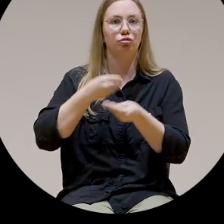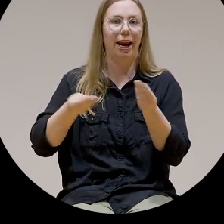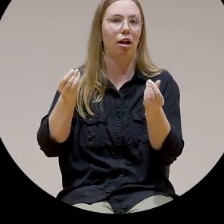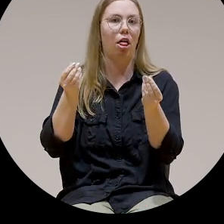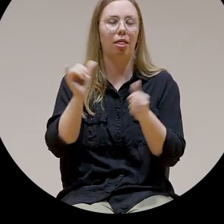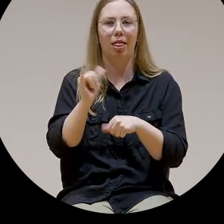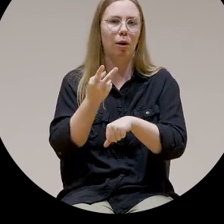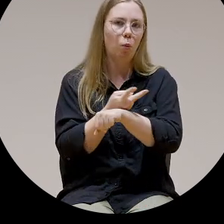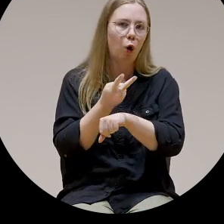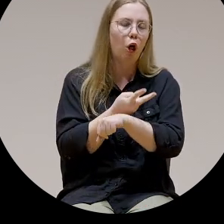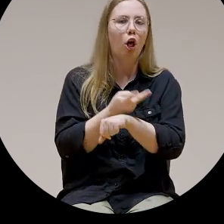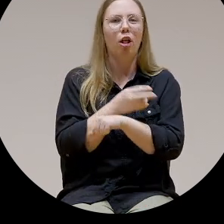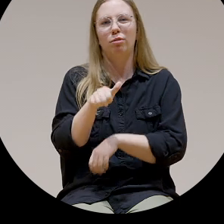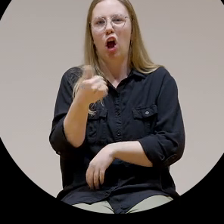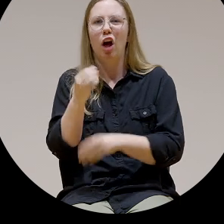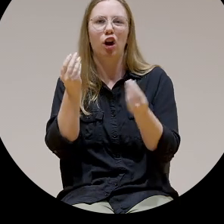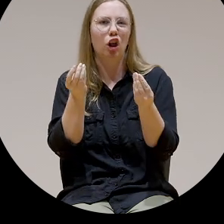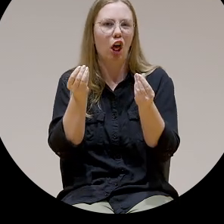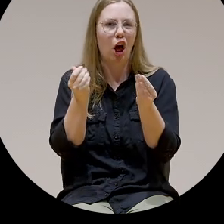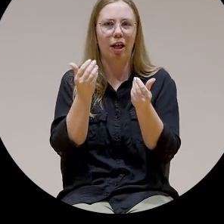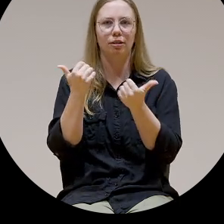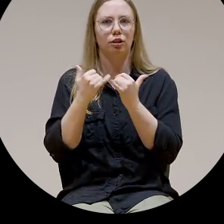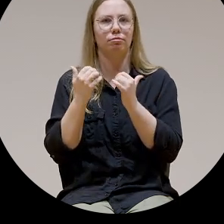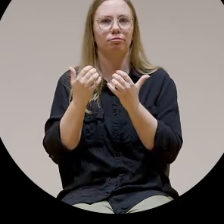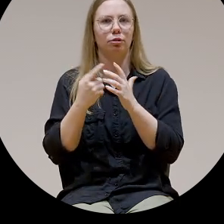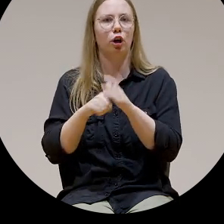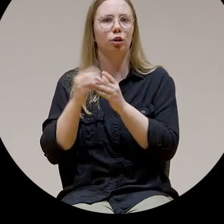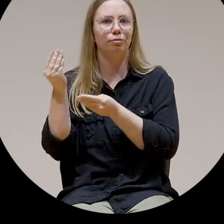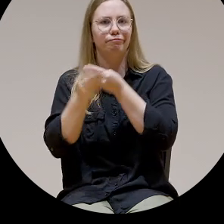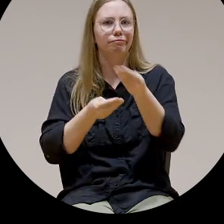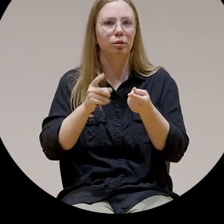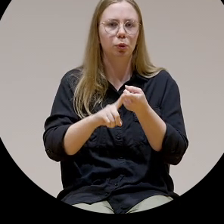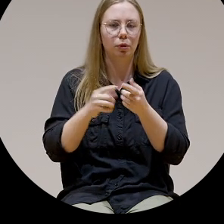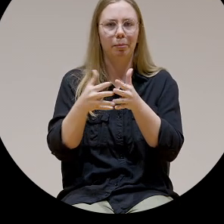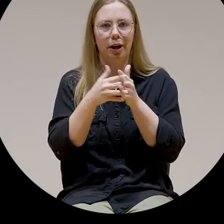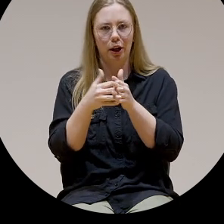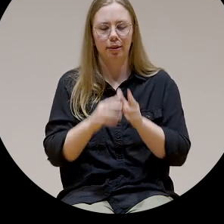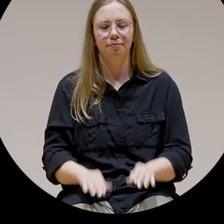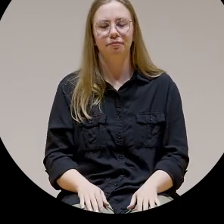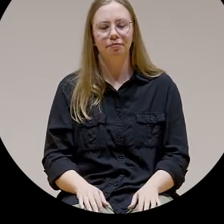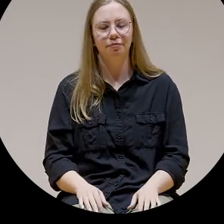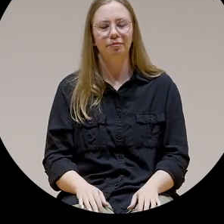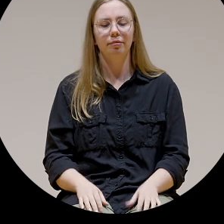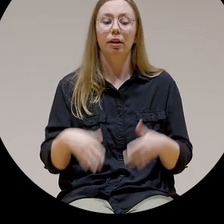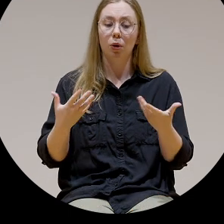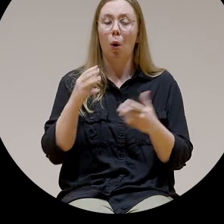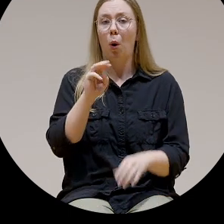cloth started to be imported into the Americas. So you can go to the next slide. Molly